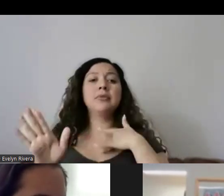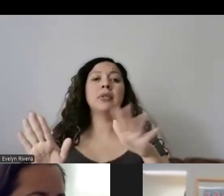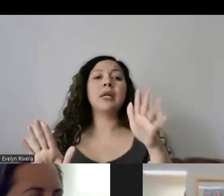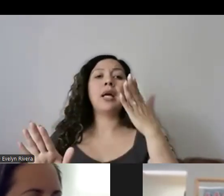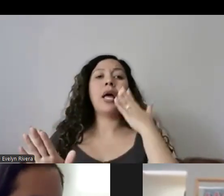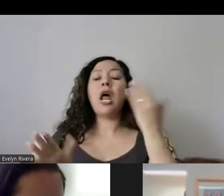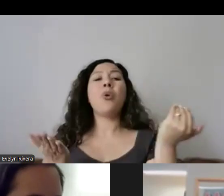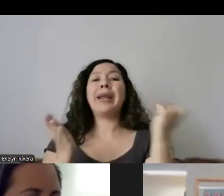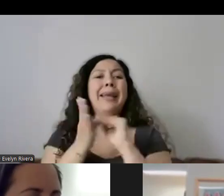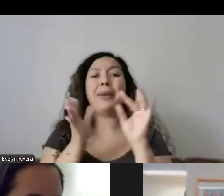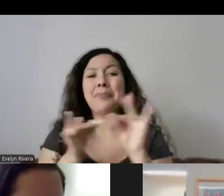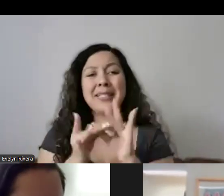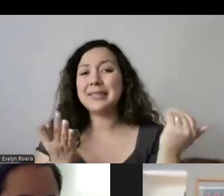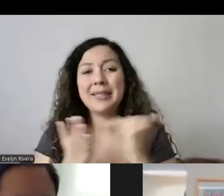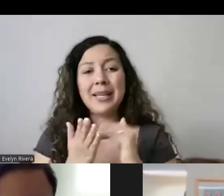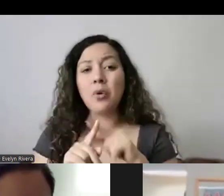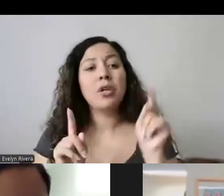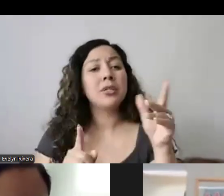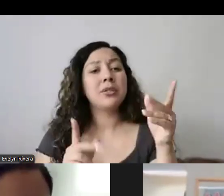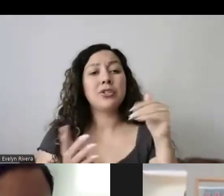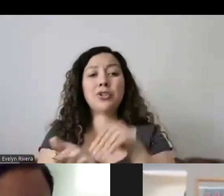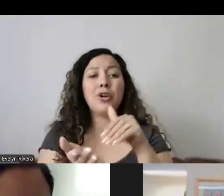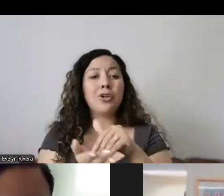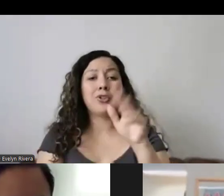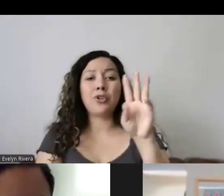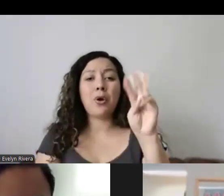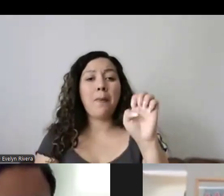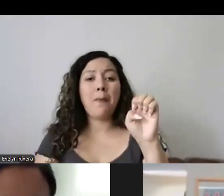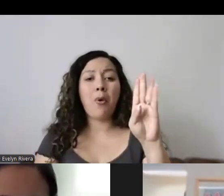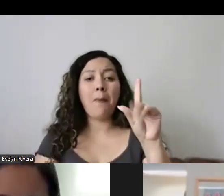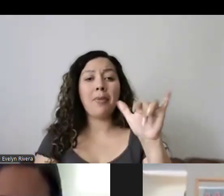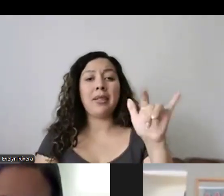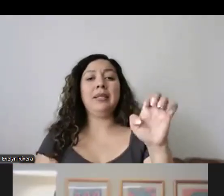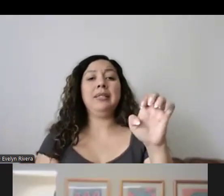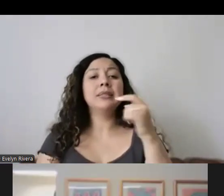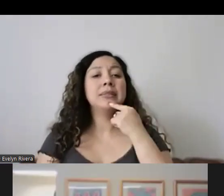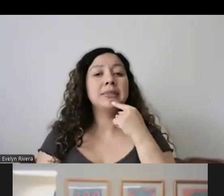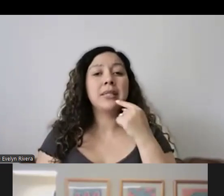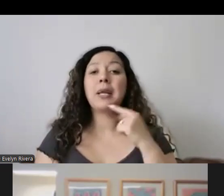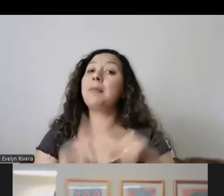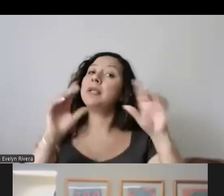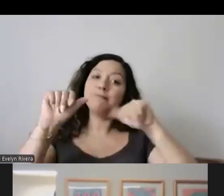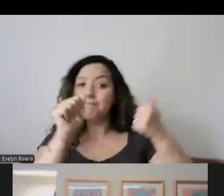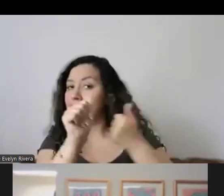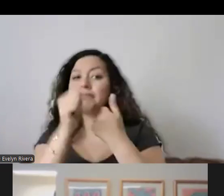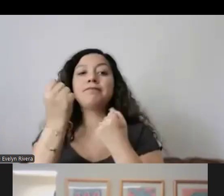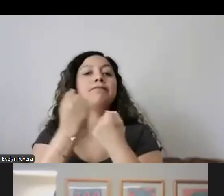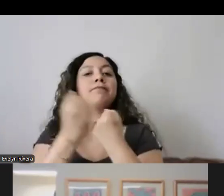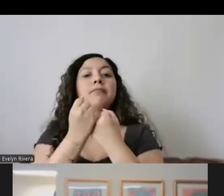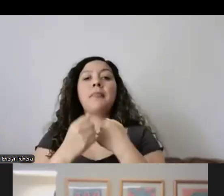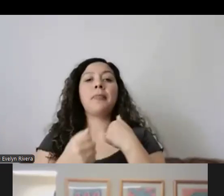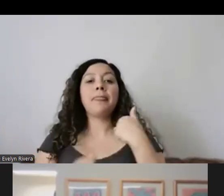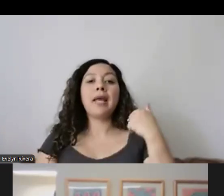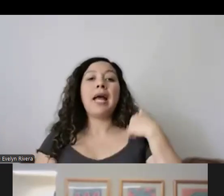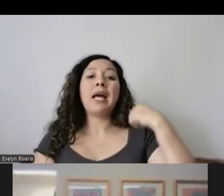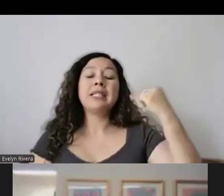what Dr. Mobley just beautifully said. Really same sentiments that about getting behind it. And I think just